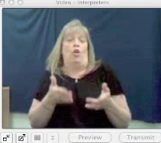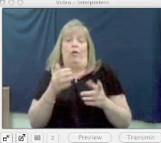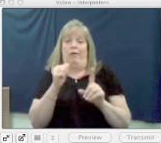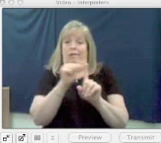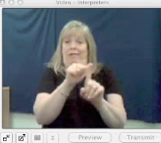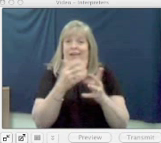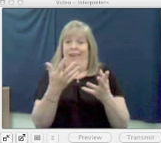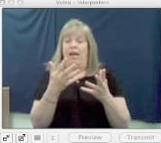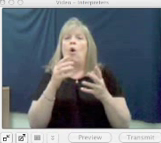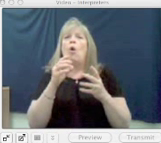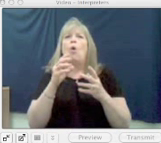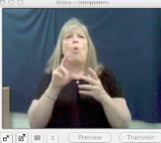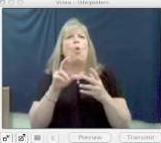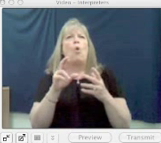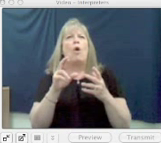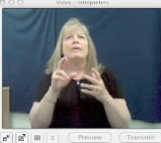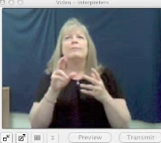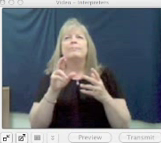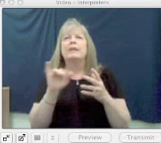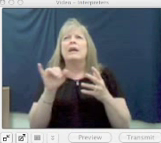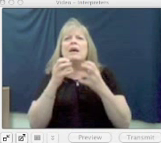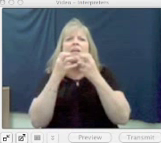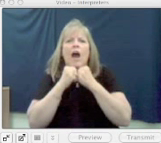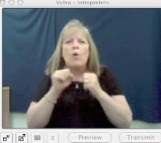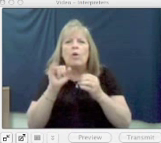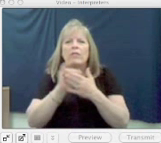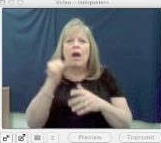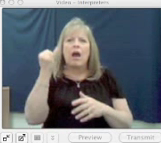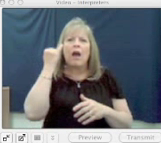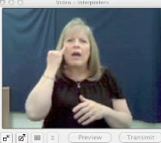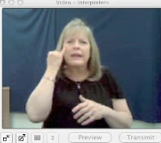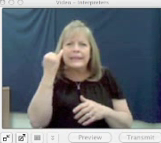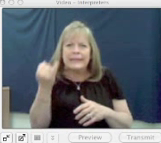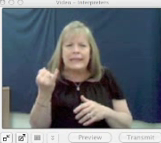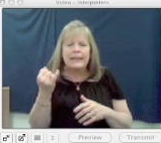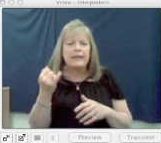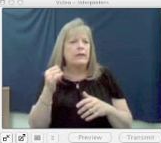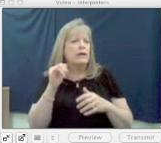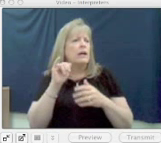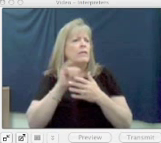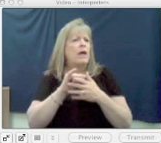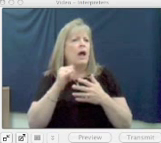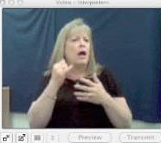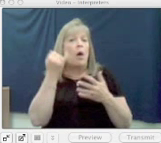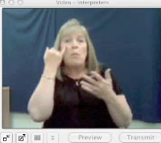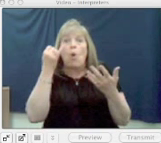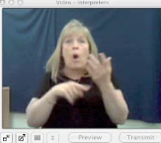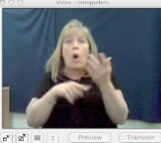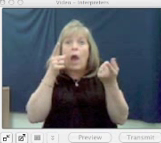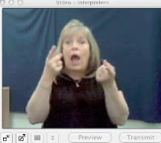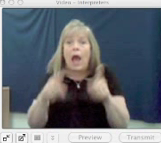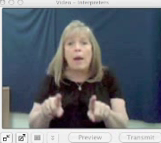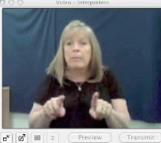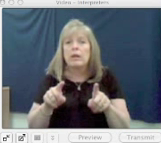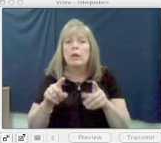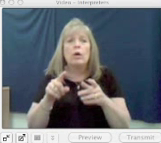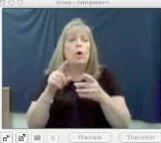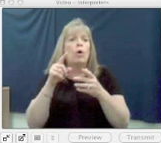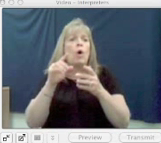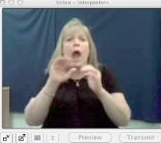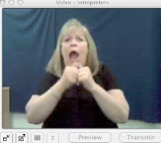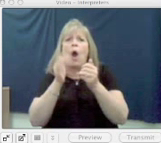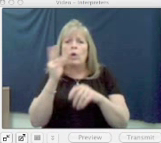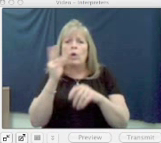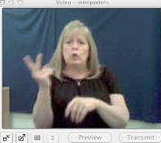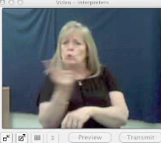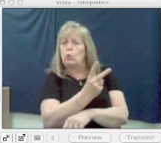or valuing the idea that what would happen and how would people interact if an